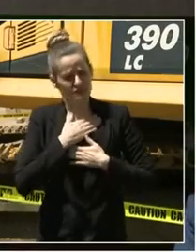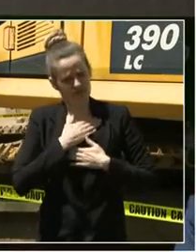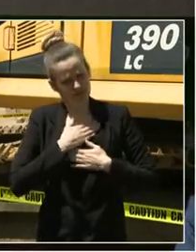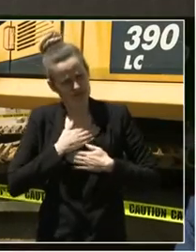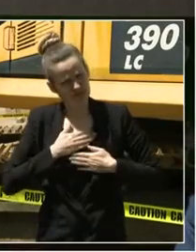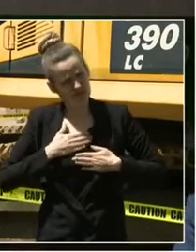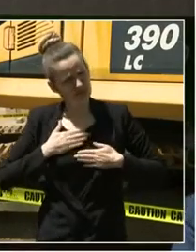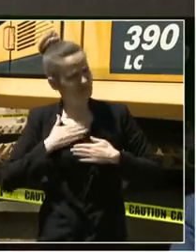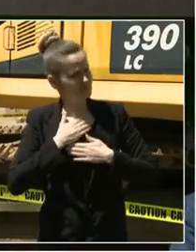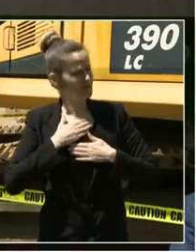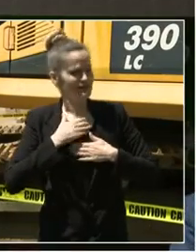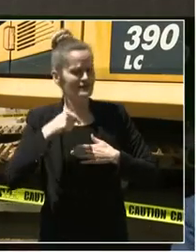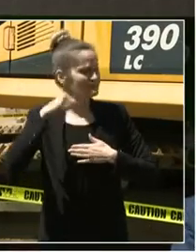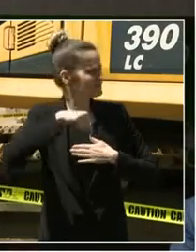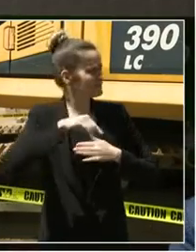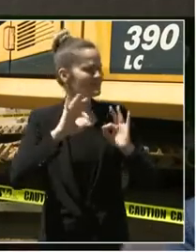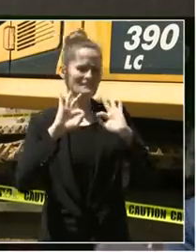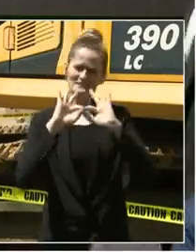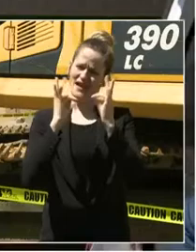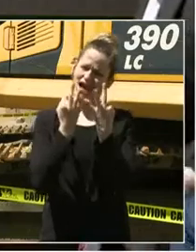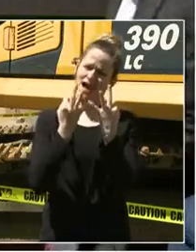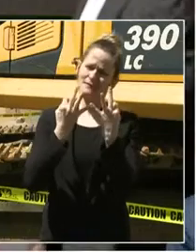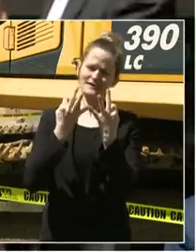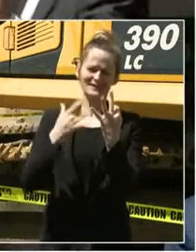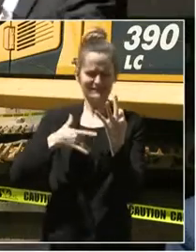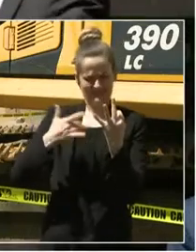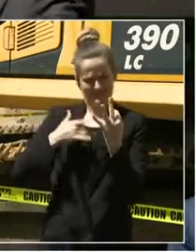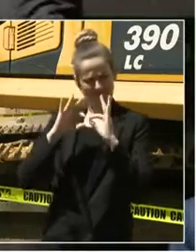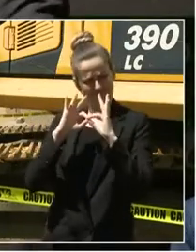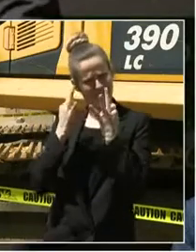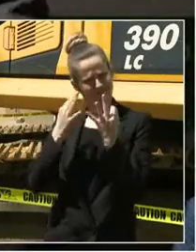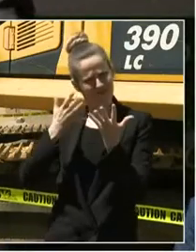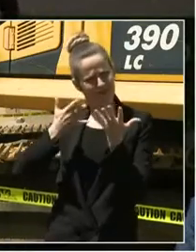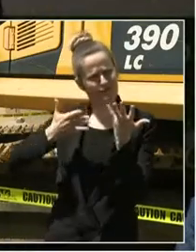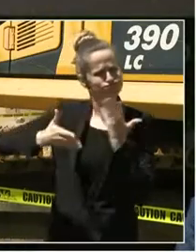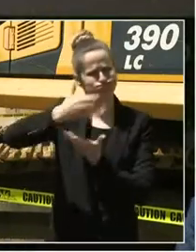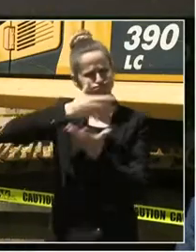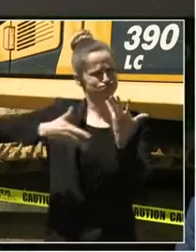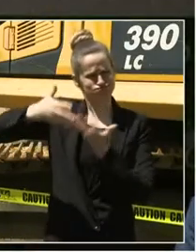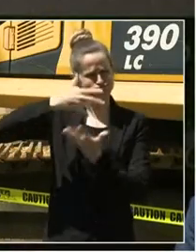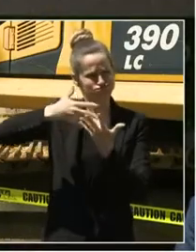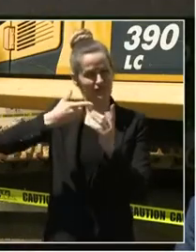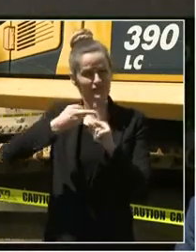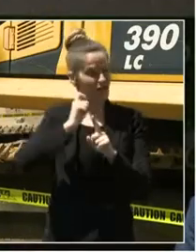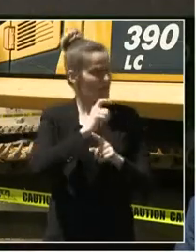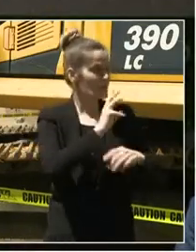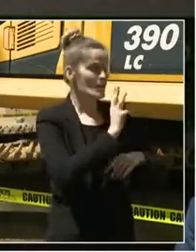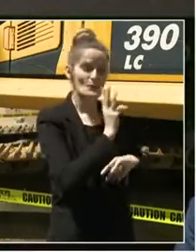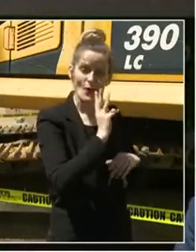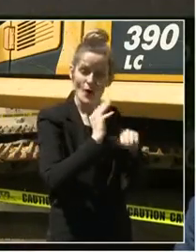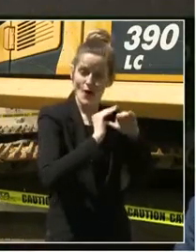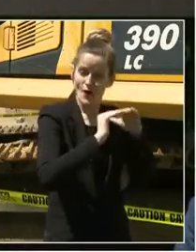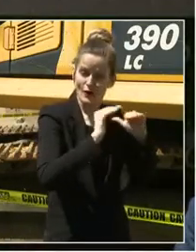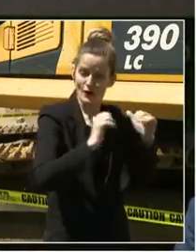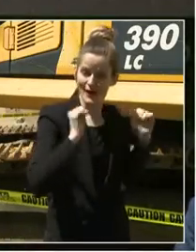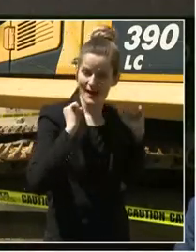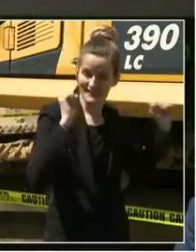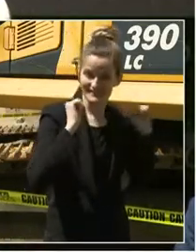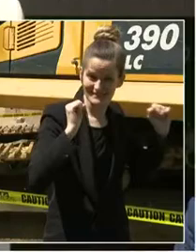family atmosphere. From water aerobic, line dancing, to